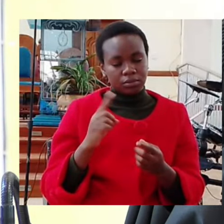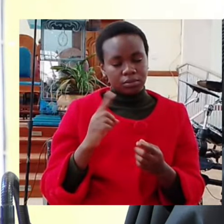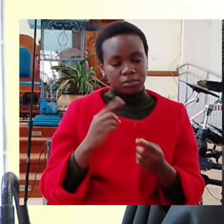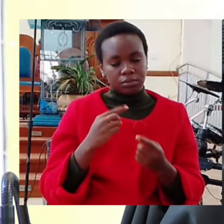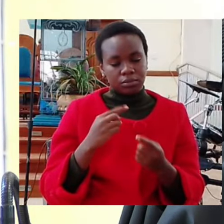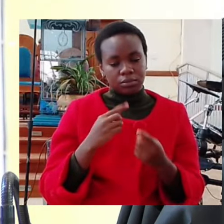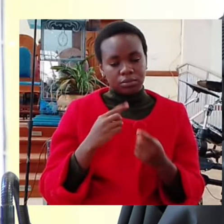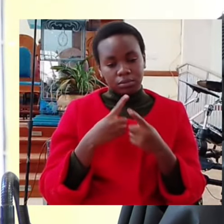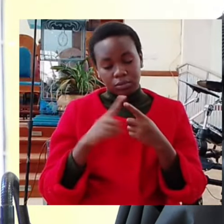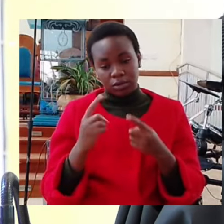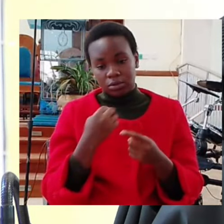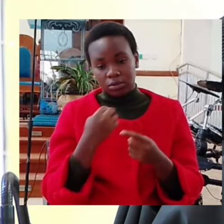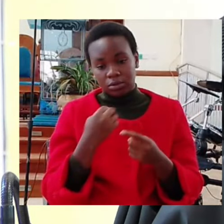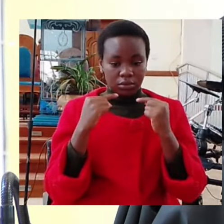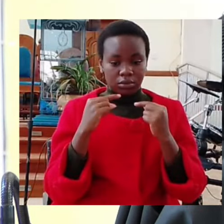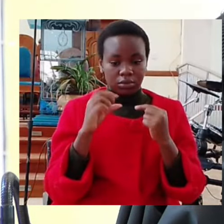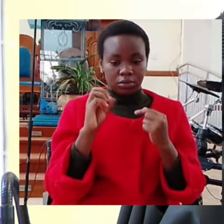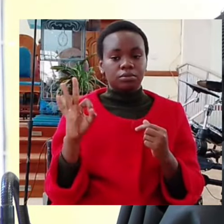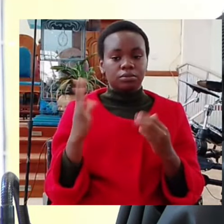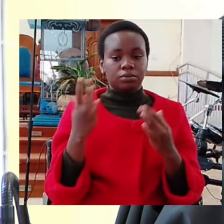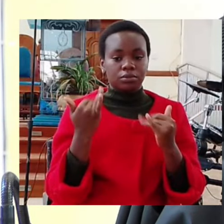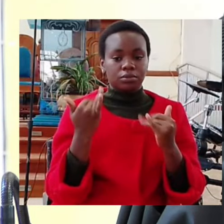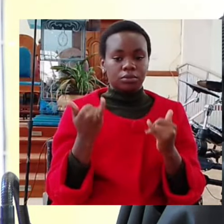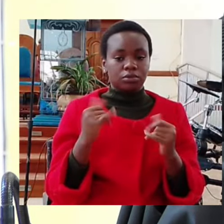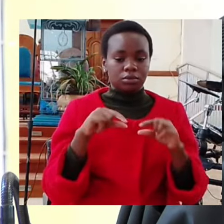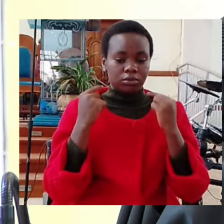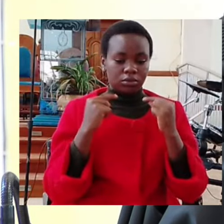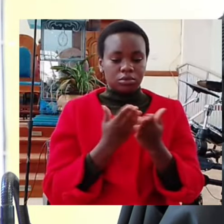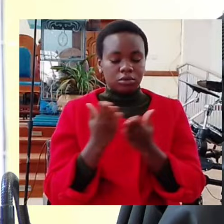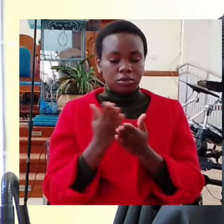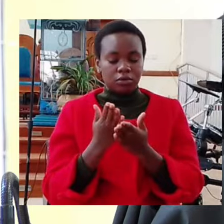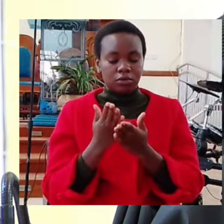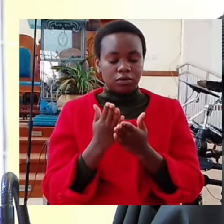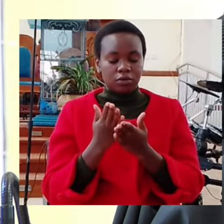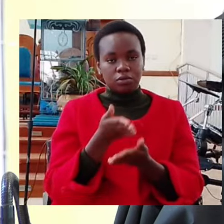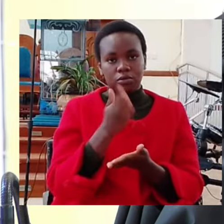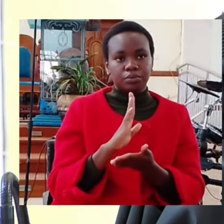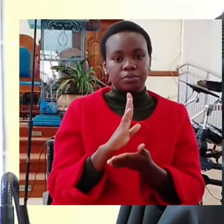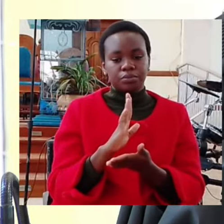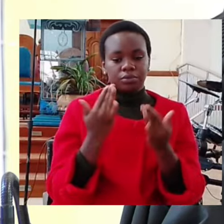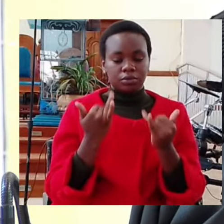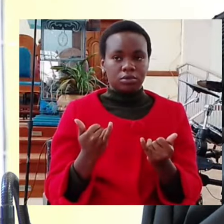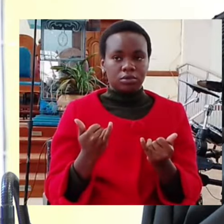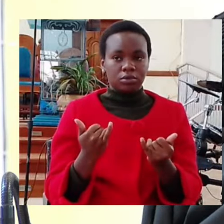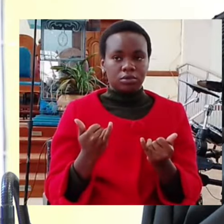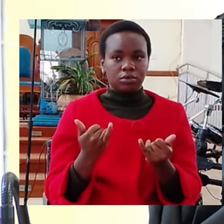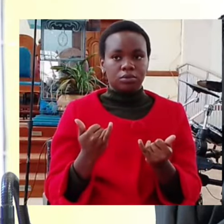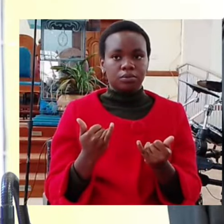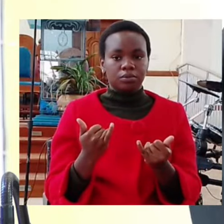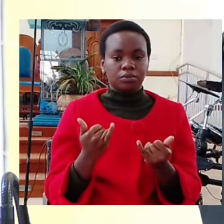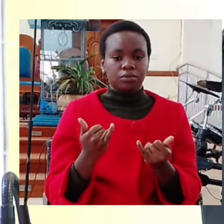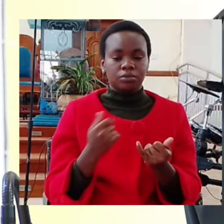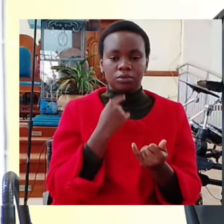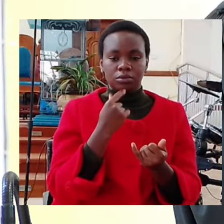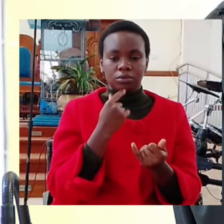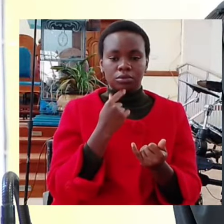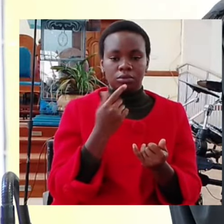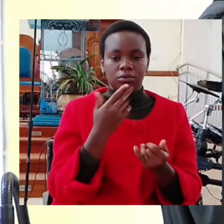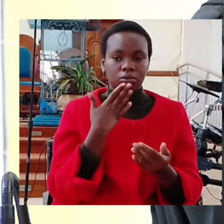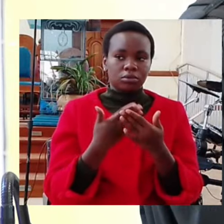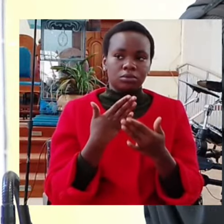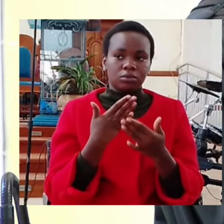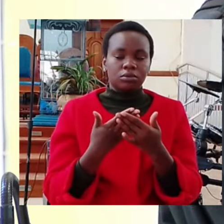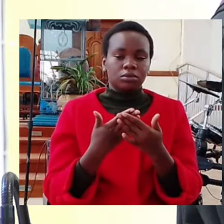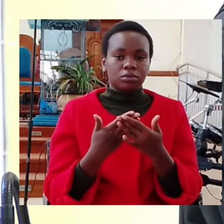rerotha, mtu gatiri yuko kuatumikia. Bwana asifiwe. So, tu kweda goshokia gado, tutana